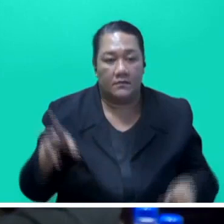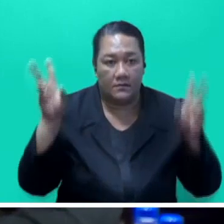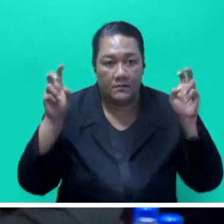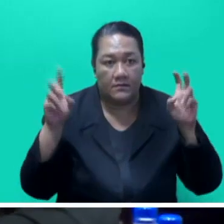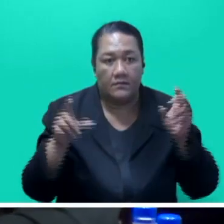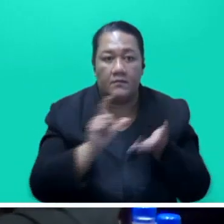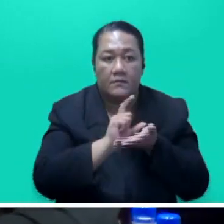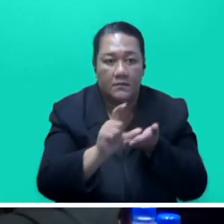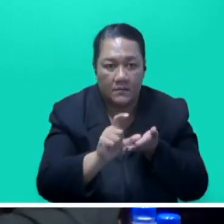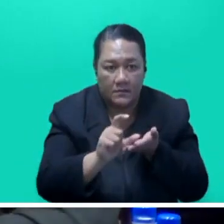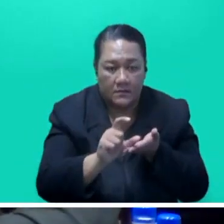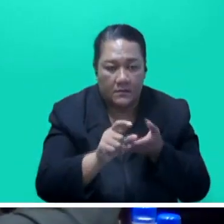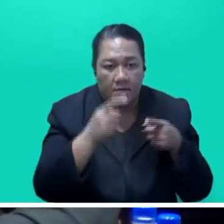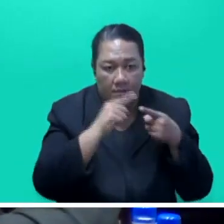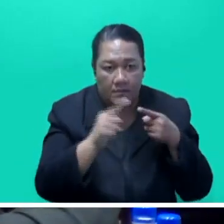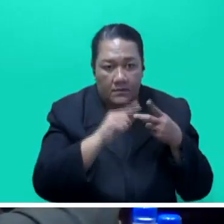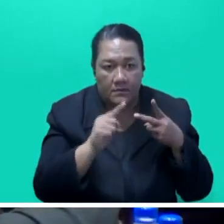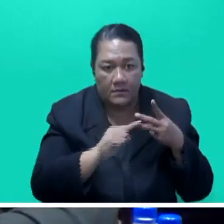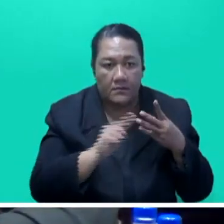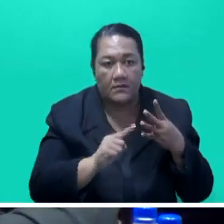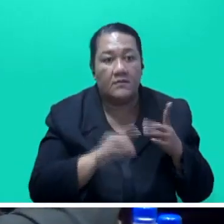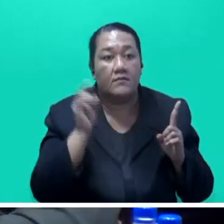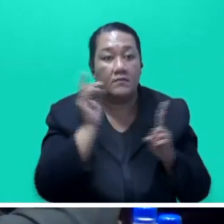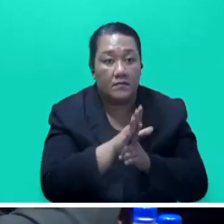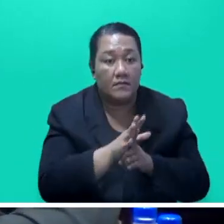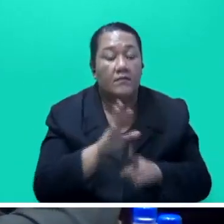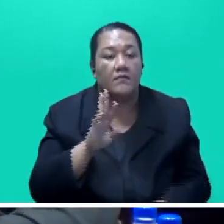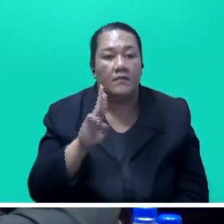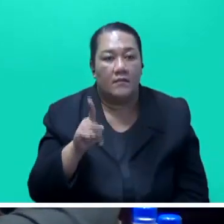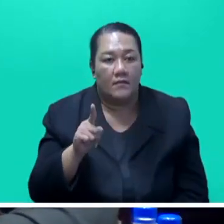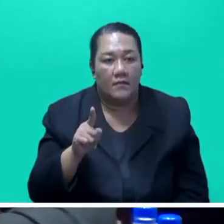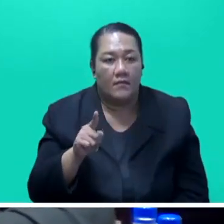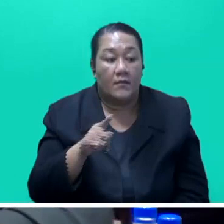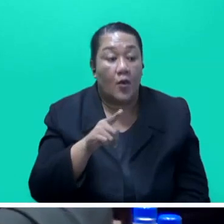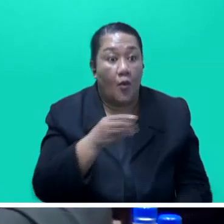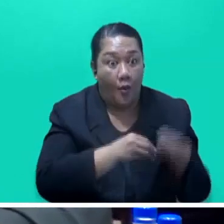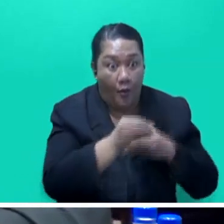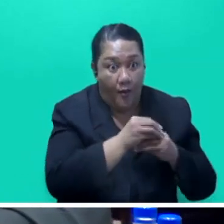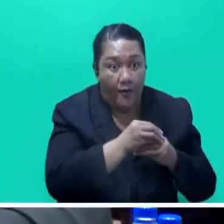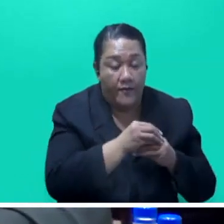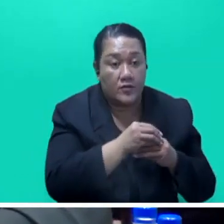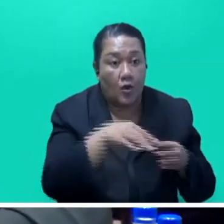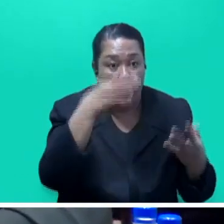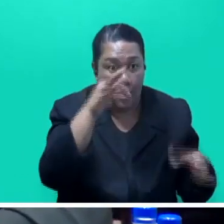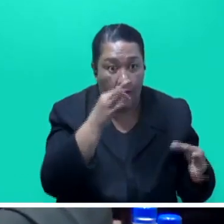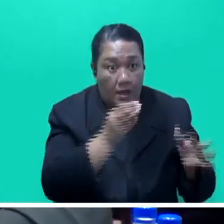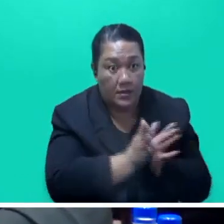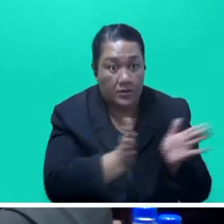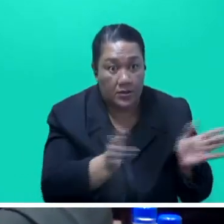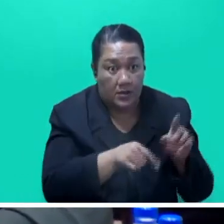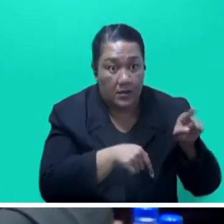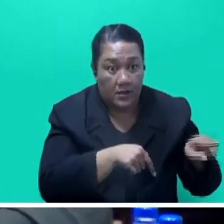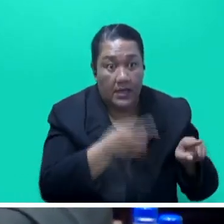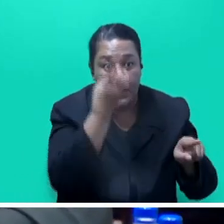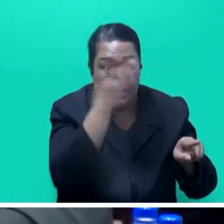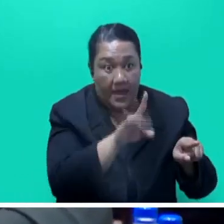clearly the importance of the Office of the Auditor-General, which is an